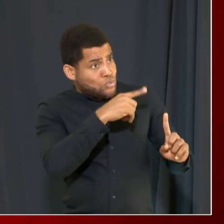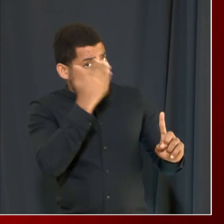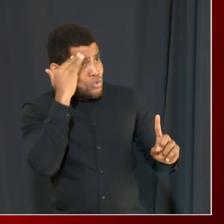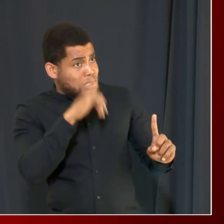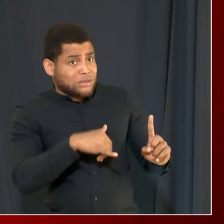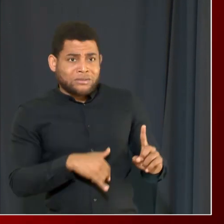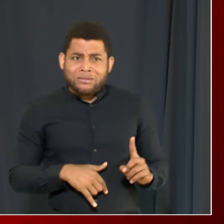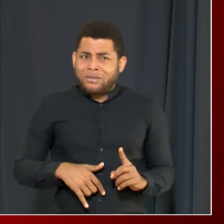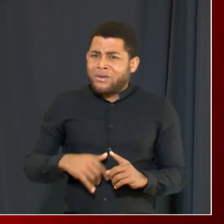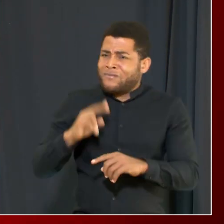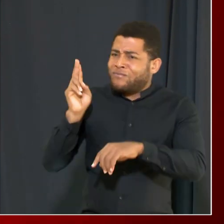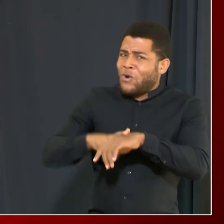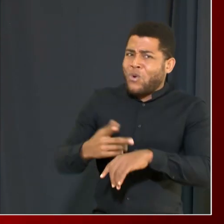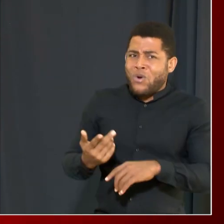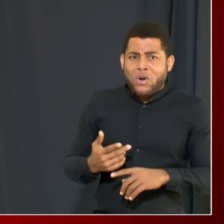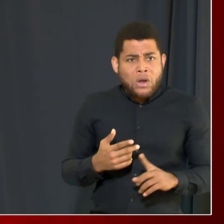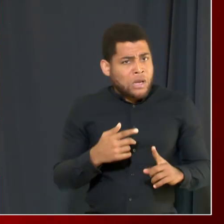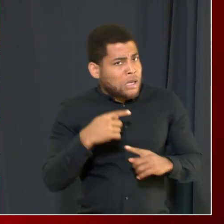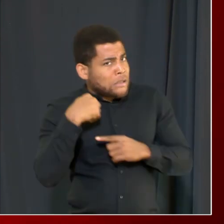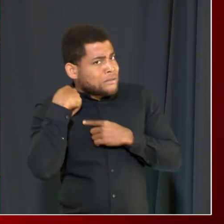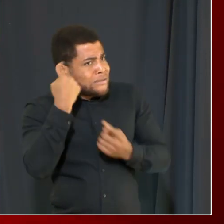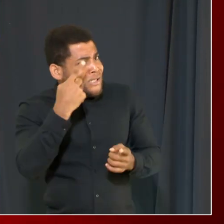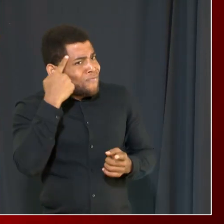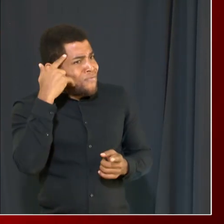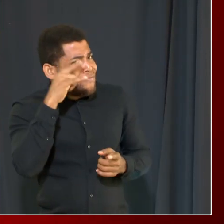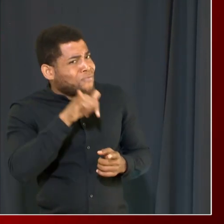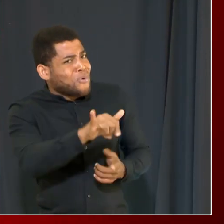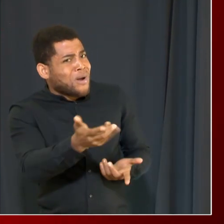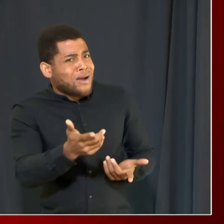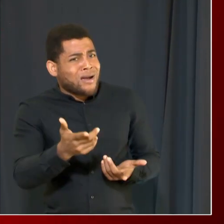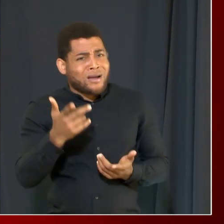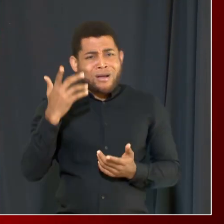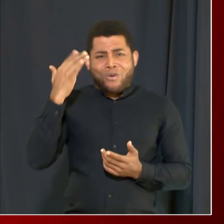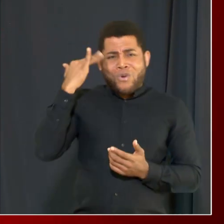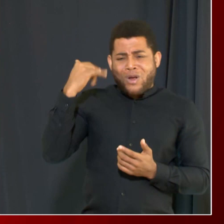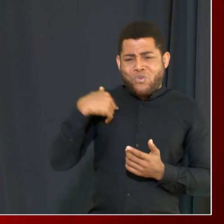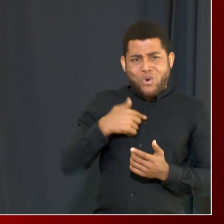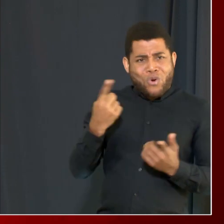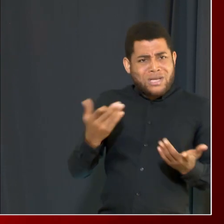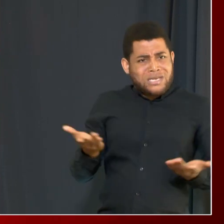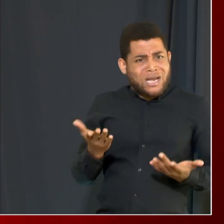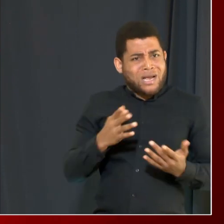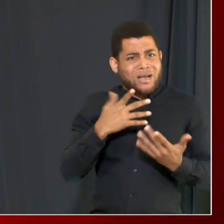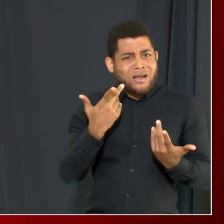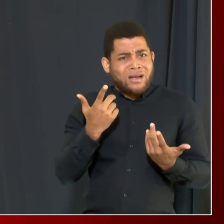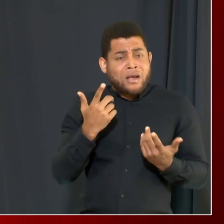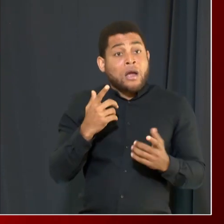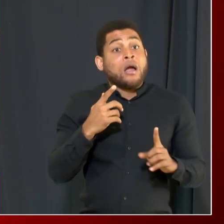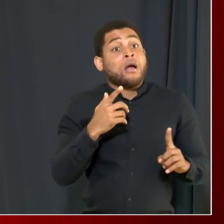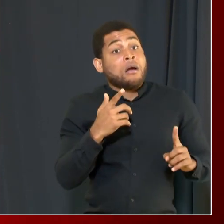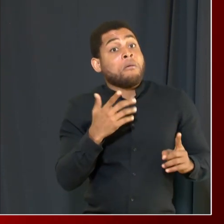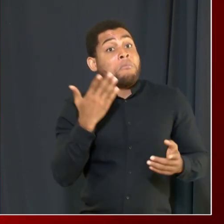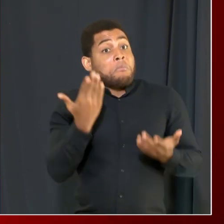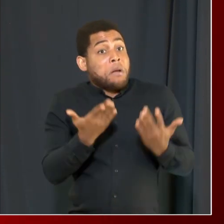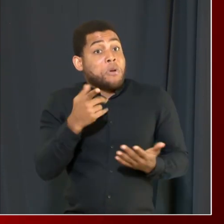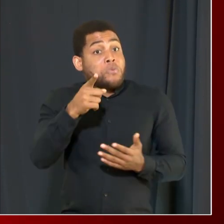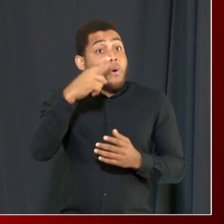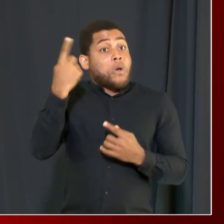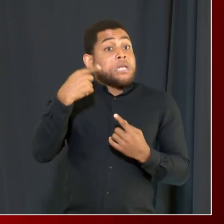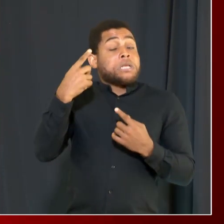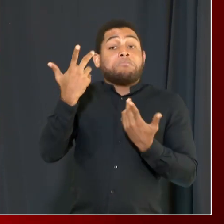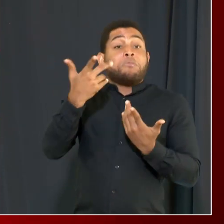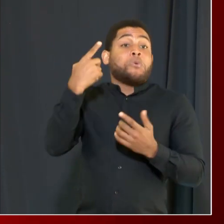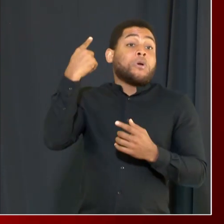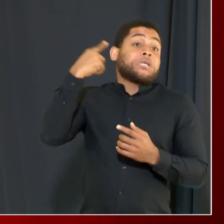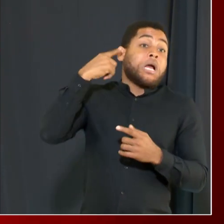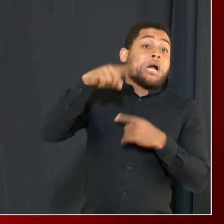when? Since forever. So why are we only hearing about this now, though, as a major Perhaps you're issue? only hearing about it, Stephanie.